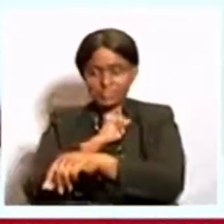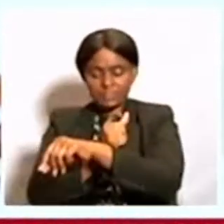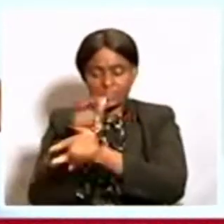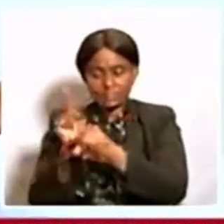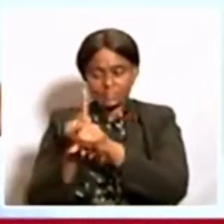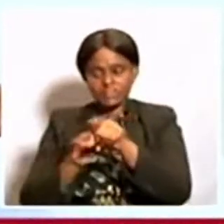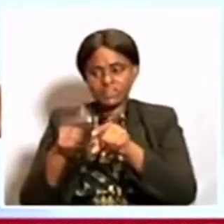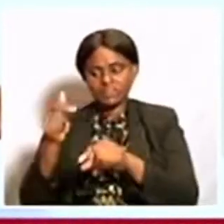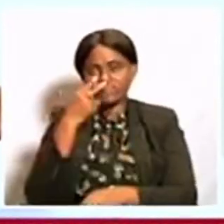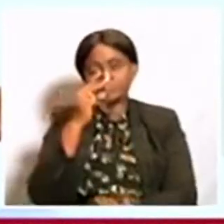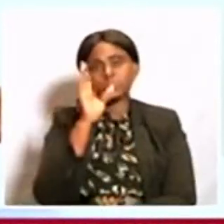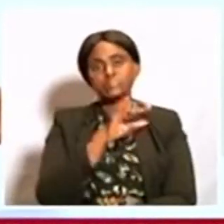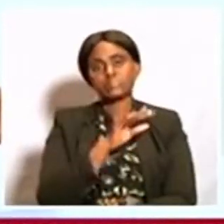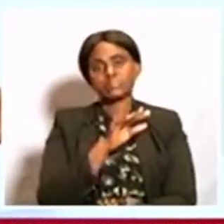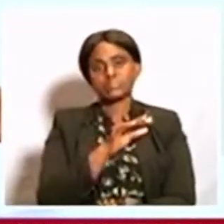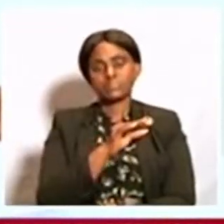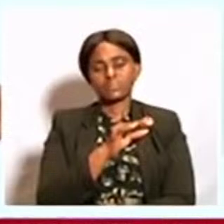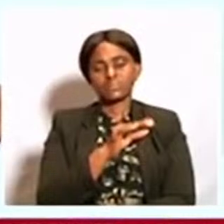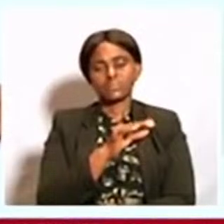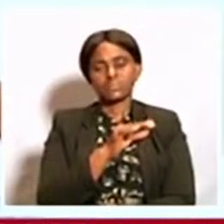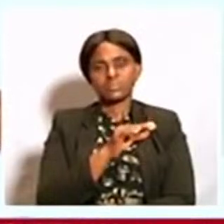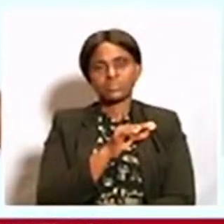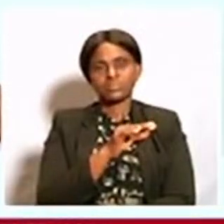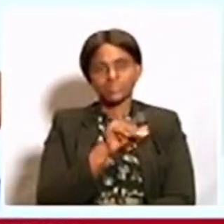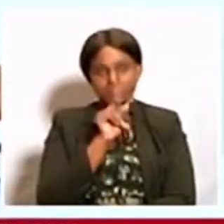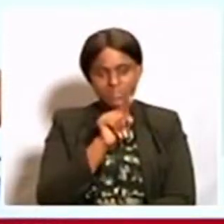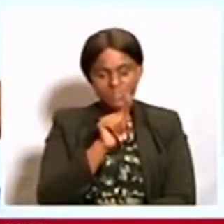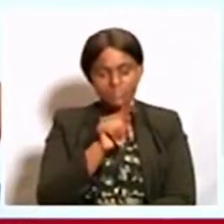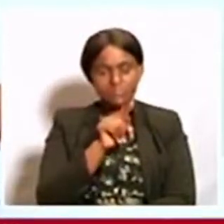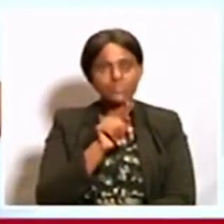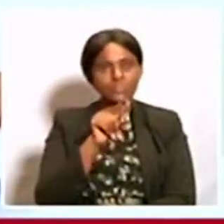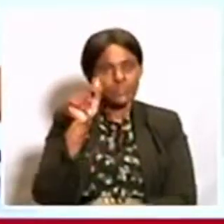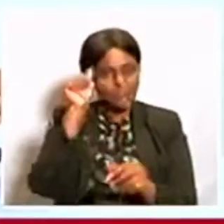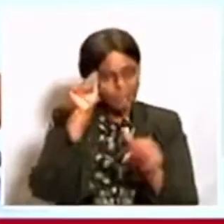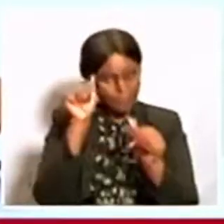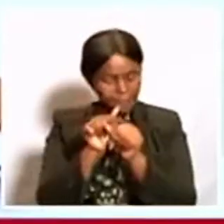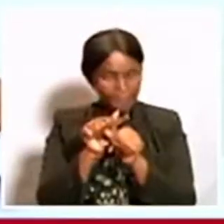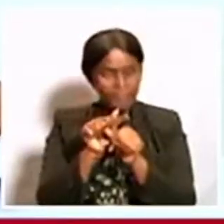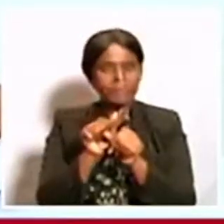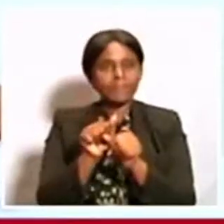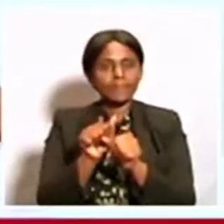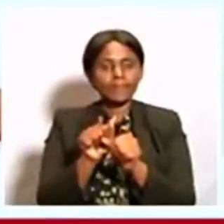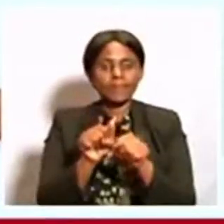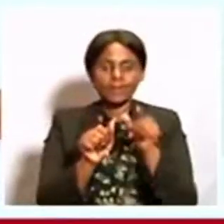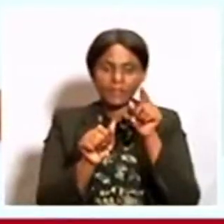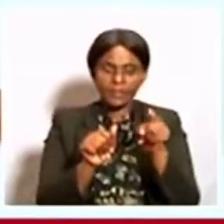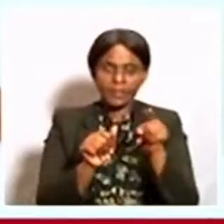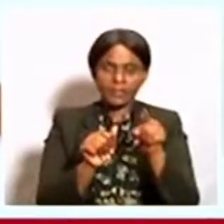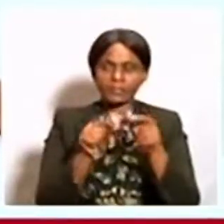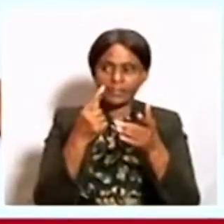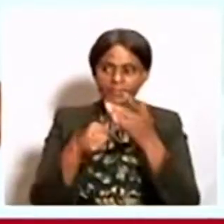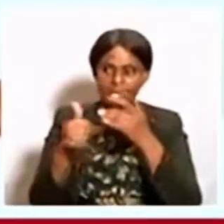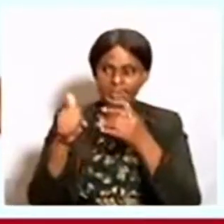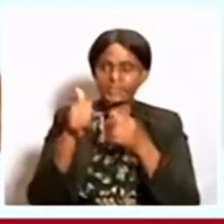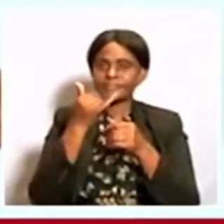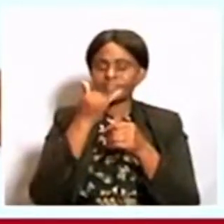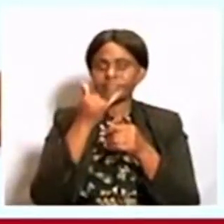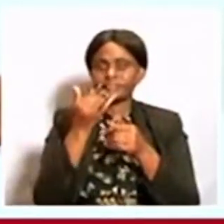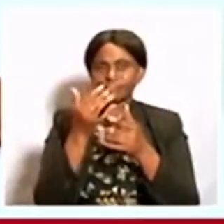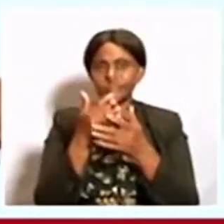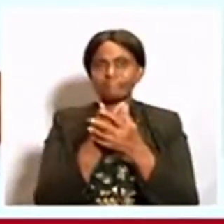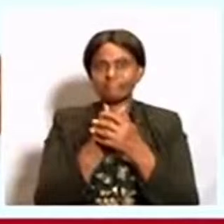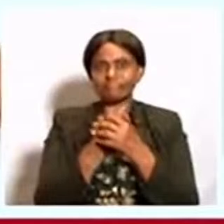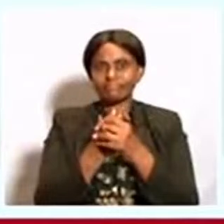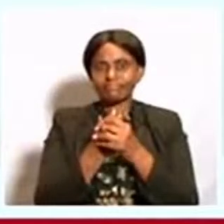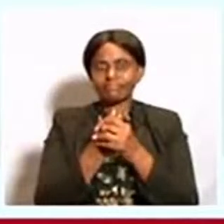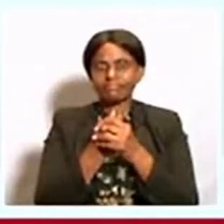you saw it. So that was going to be one of the notes that we are going to make. Yes, Chair.